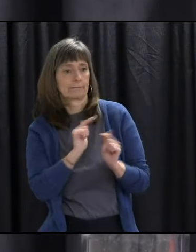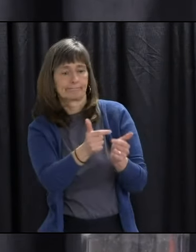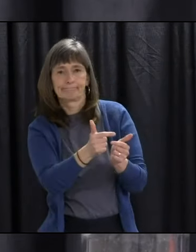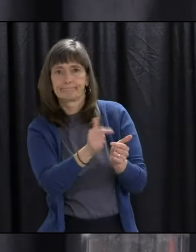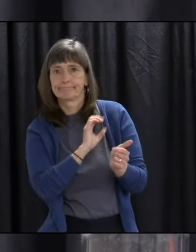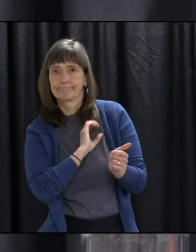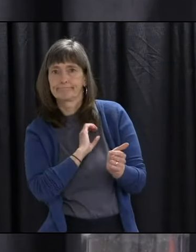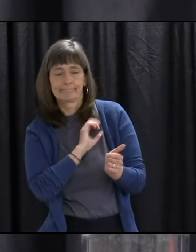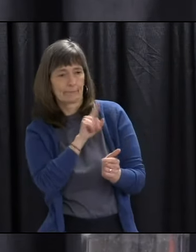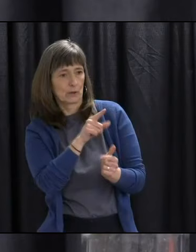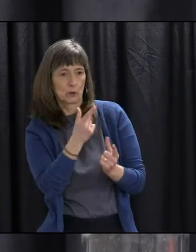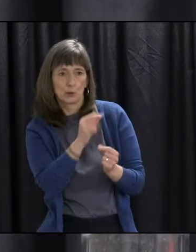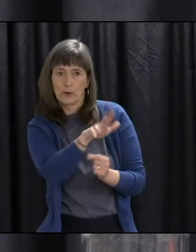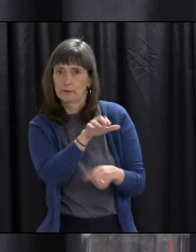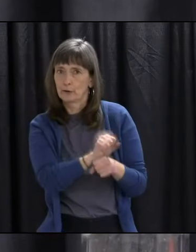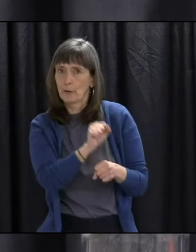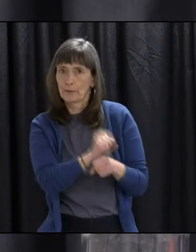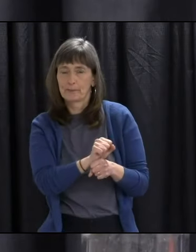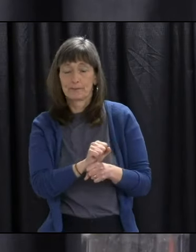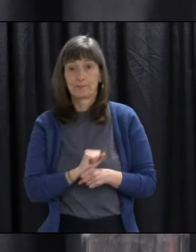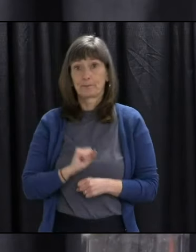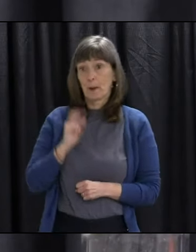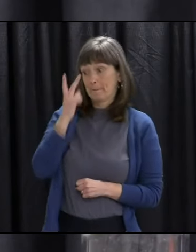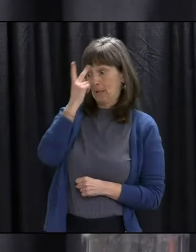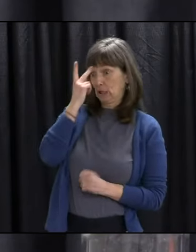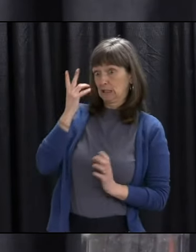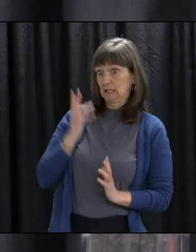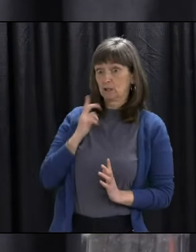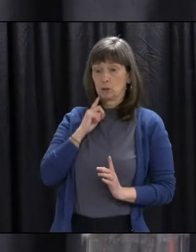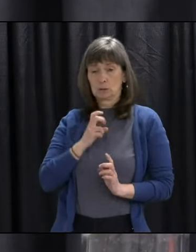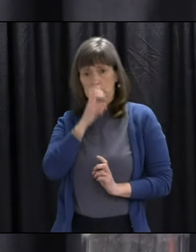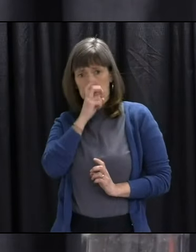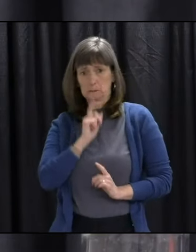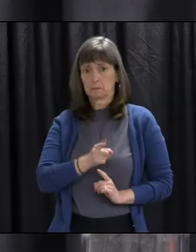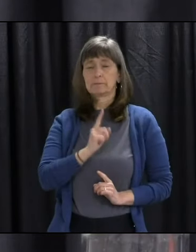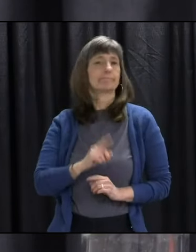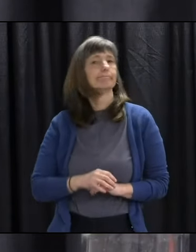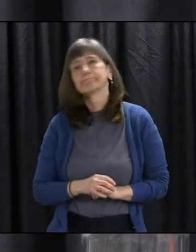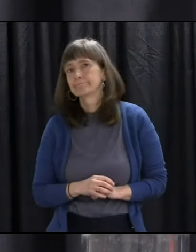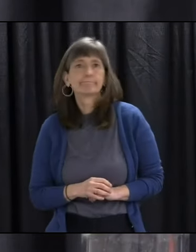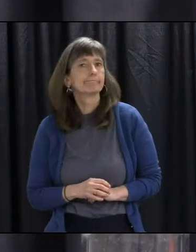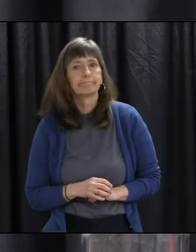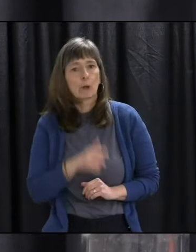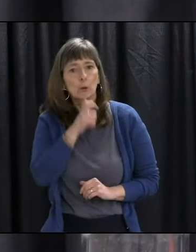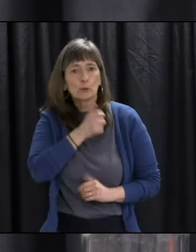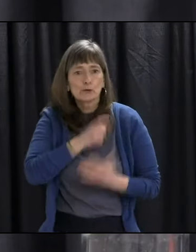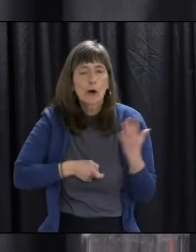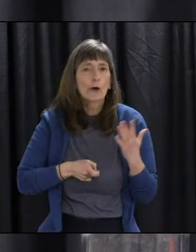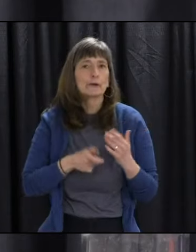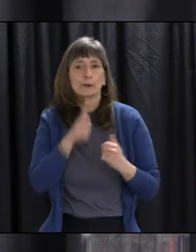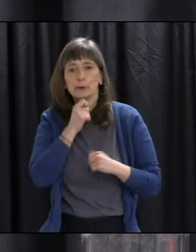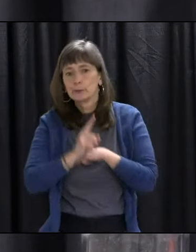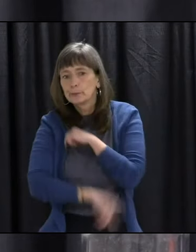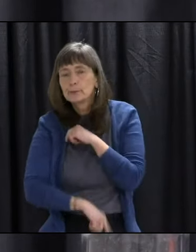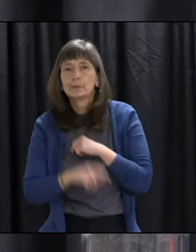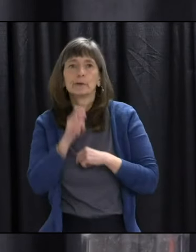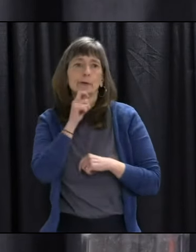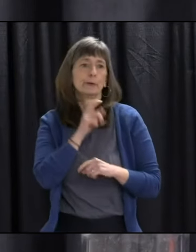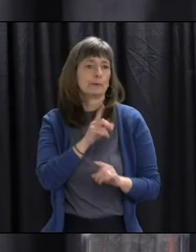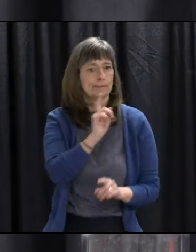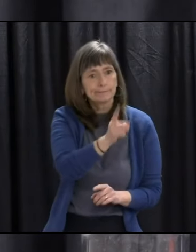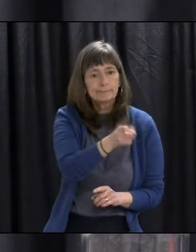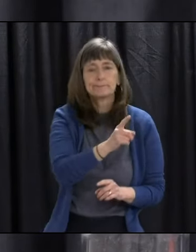enforcement. There is no politician that can or should influence who gets accosted,